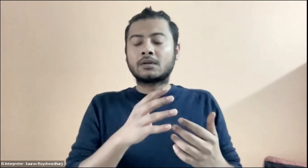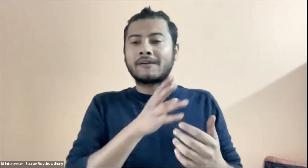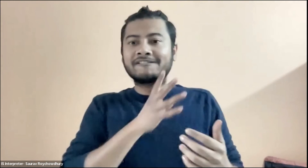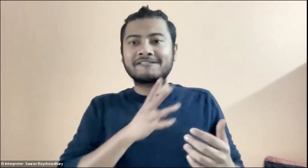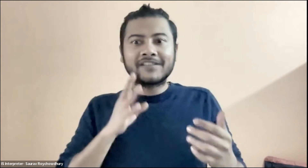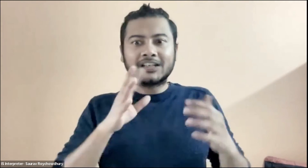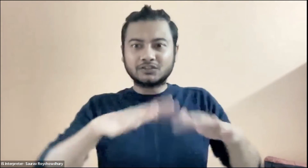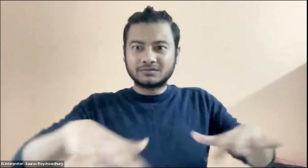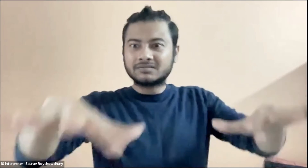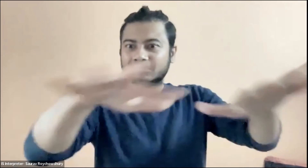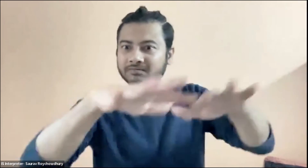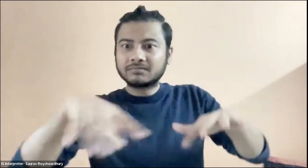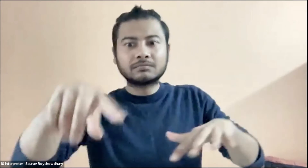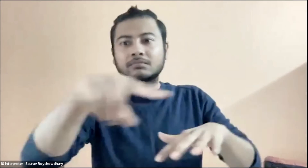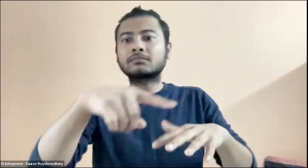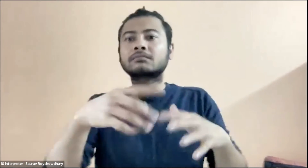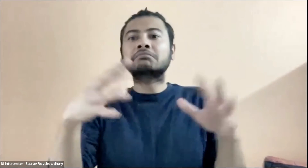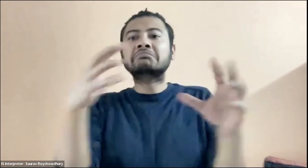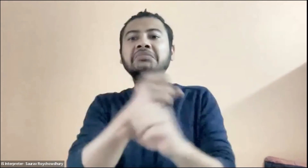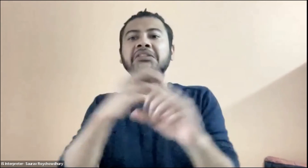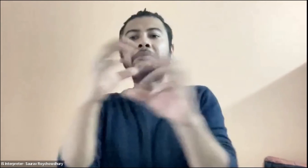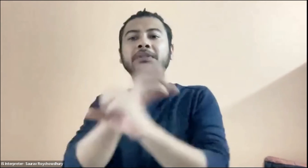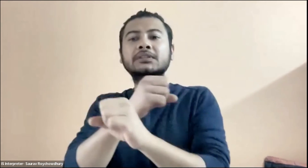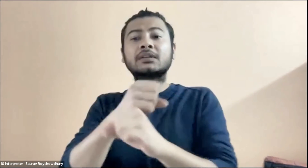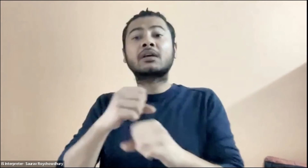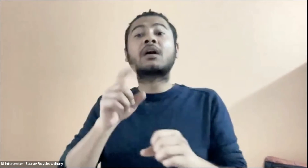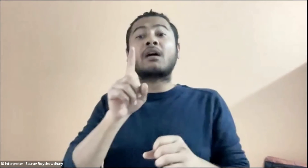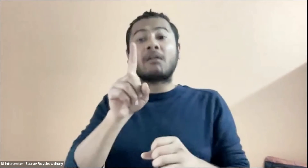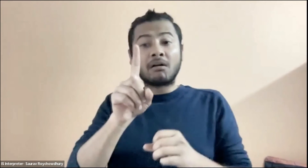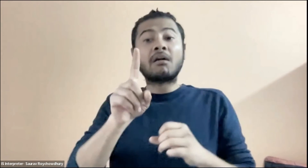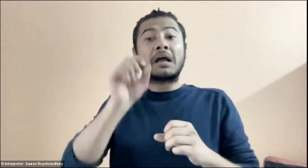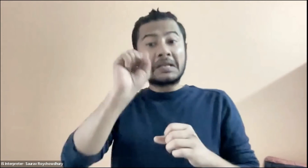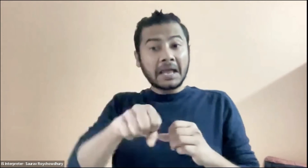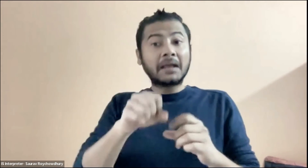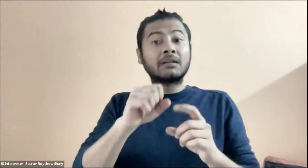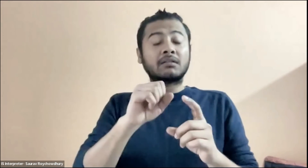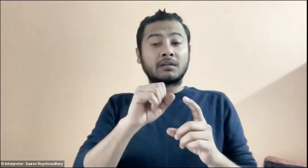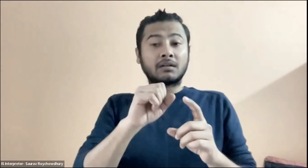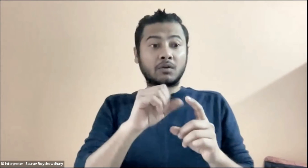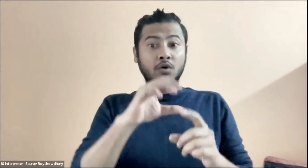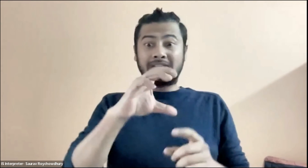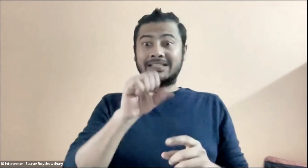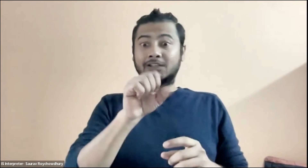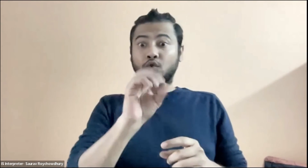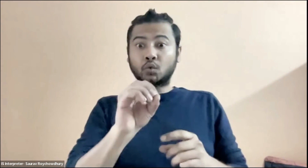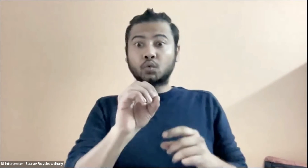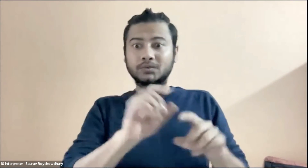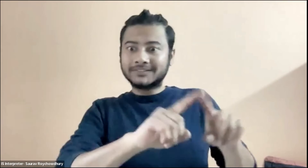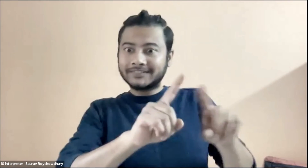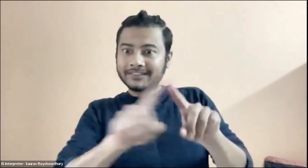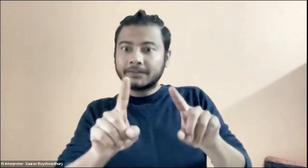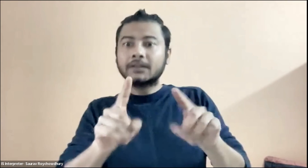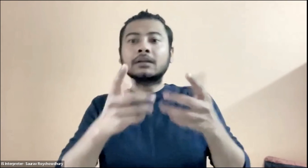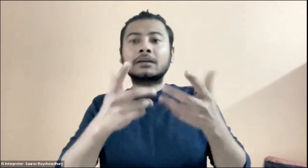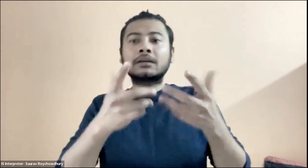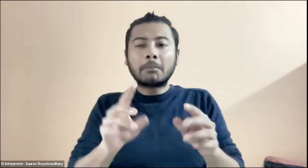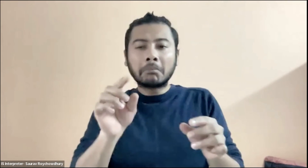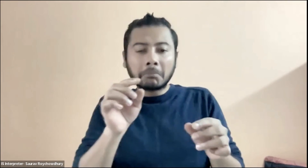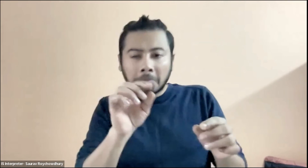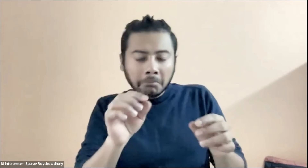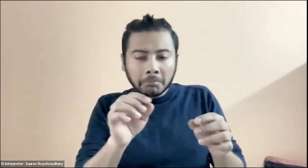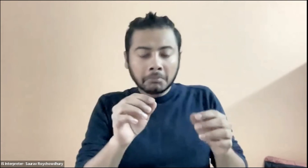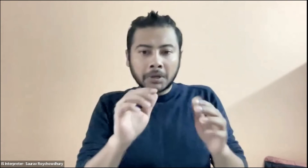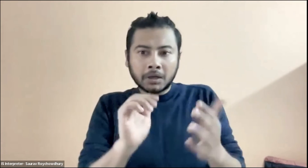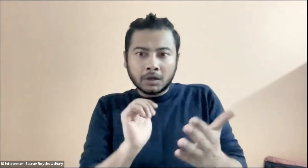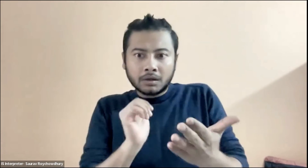context and then we can scale. But actually these movements have very dynamic processes locally. Yes, there are